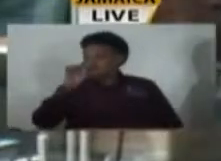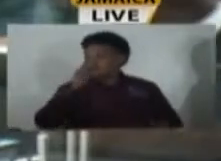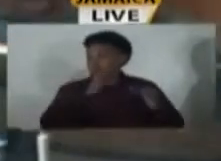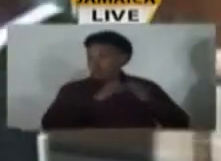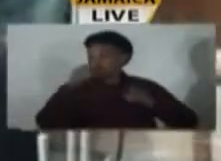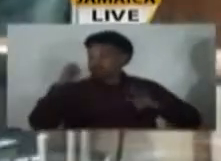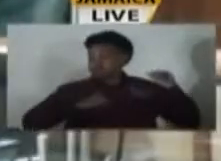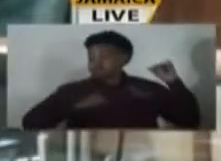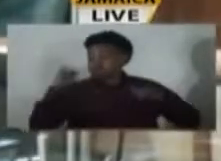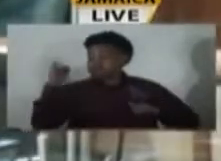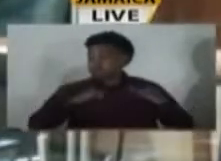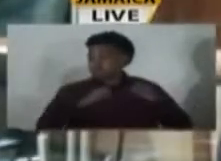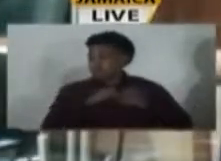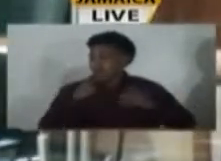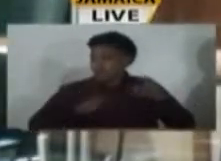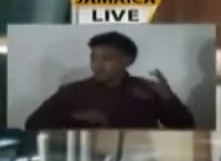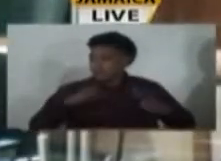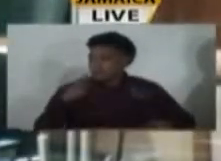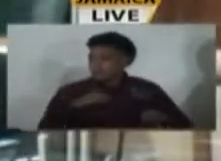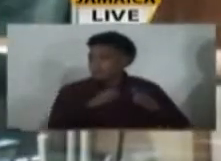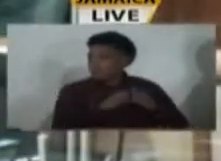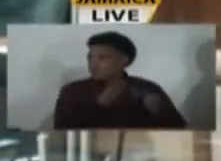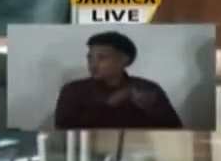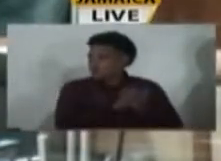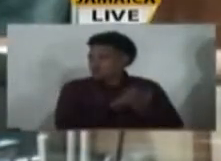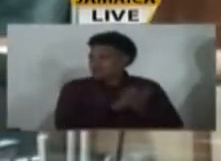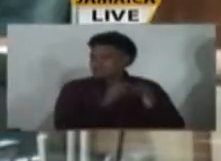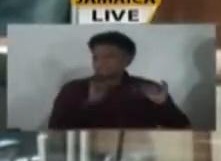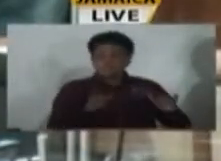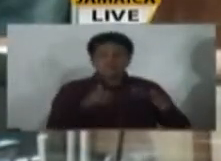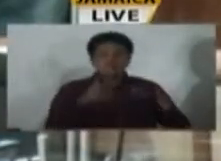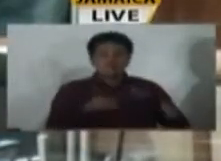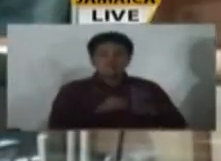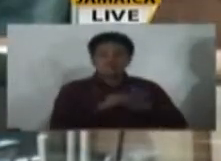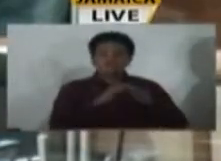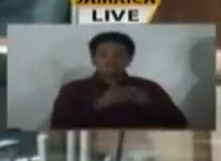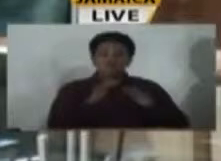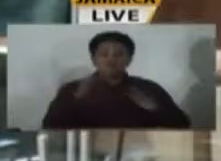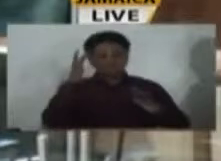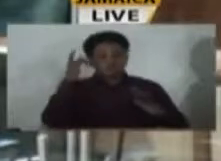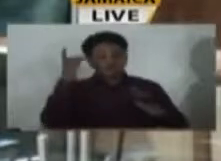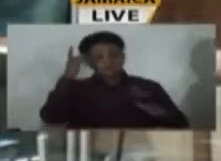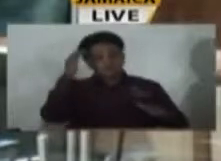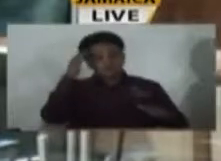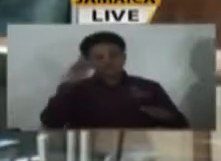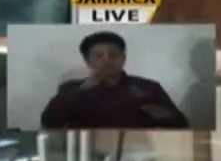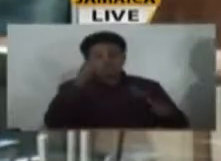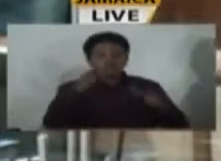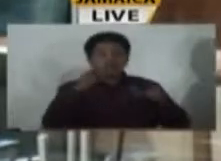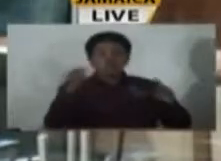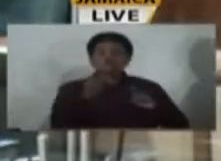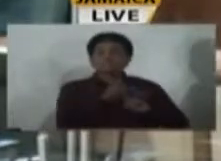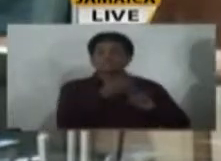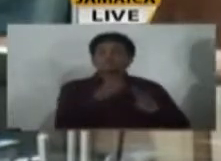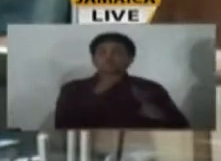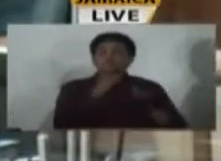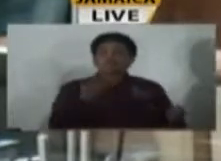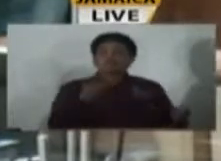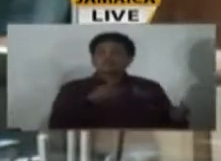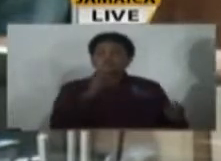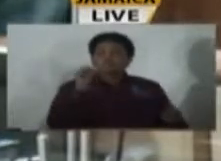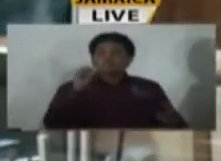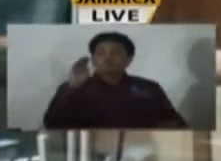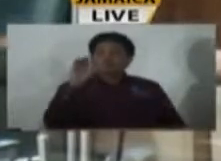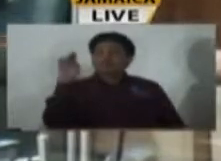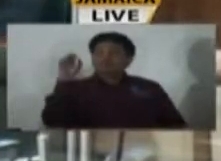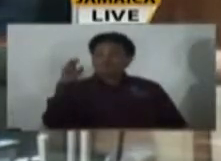dollars and more value add will stay right here in Jamaica. And that is why the Prime Minister announced the expansion of the Montego Bay